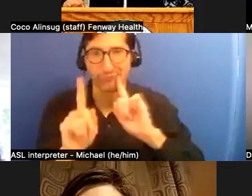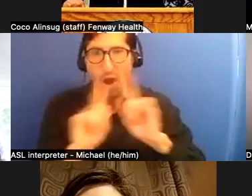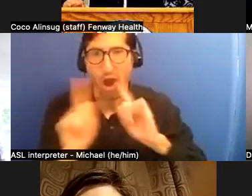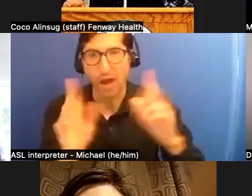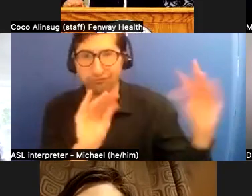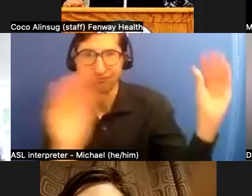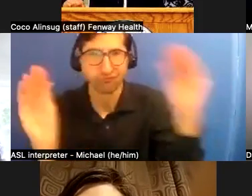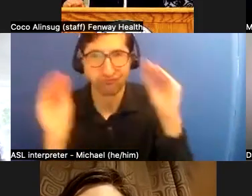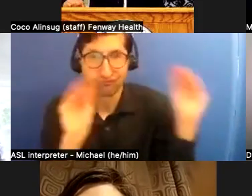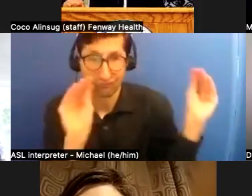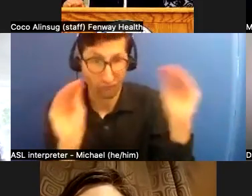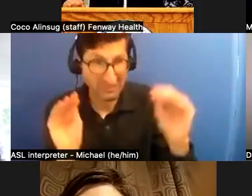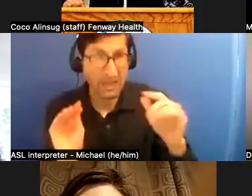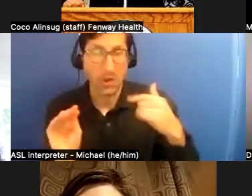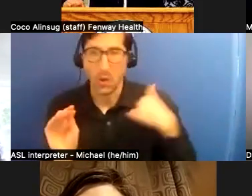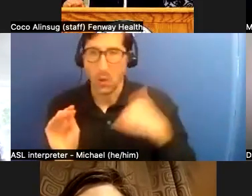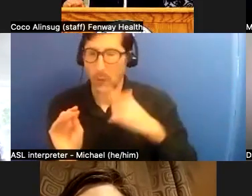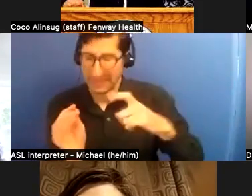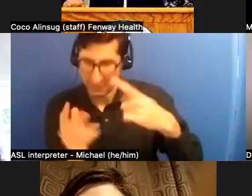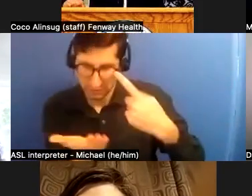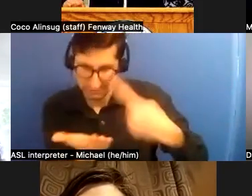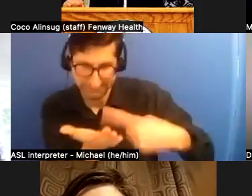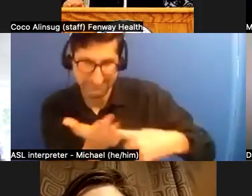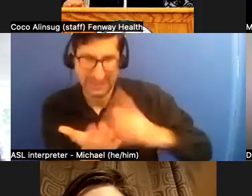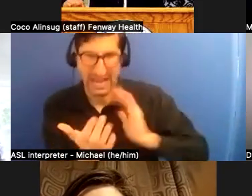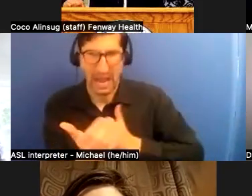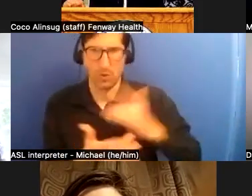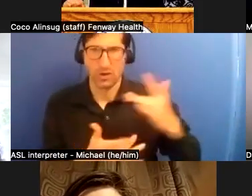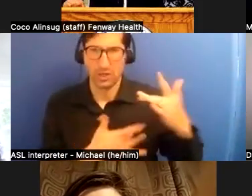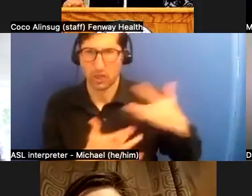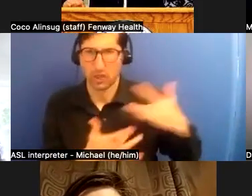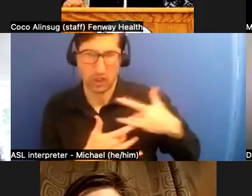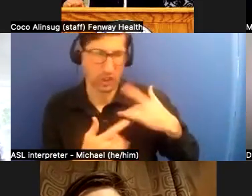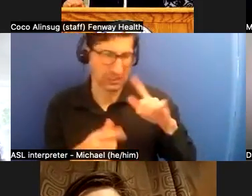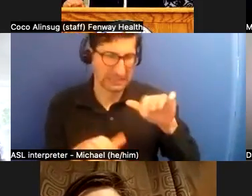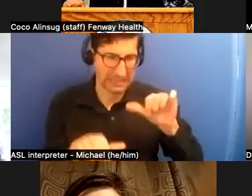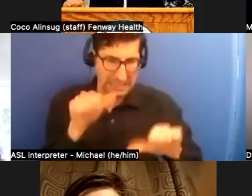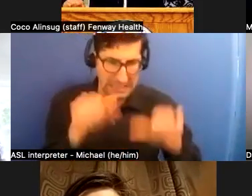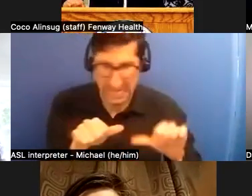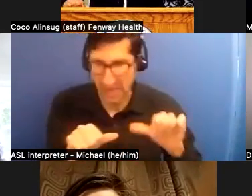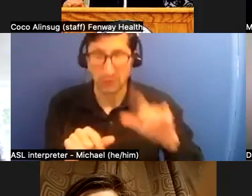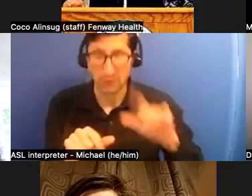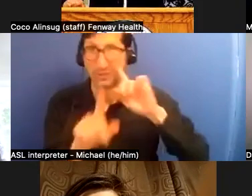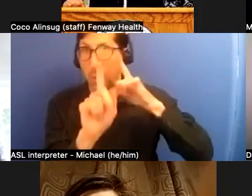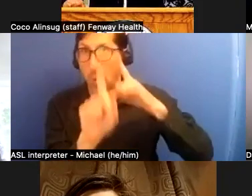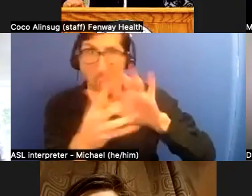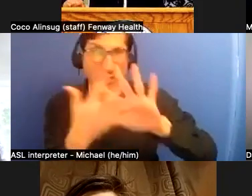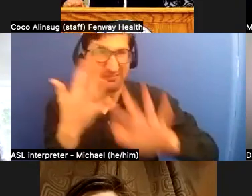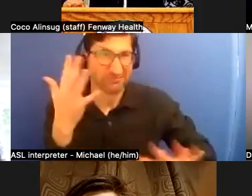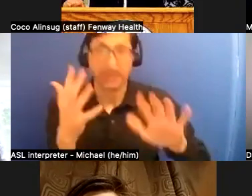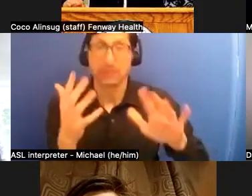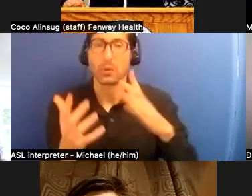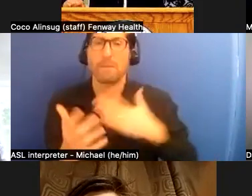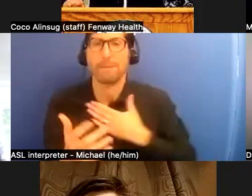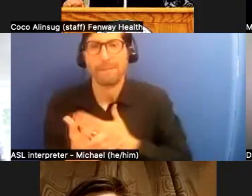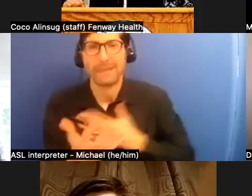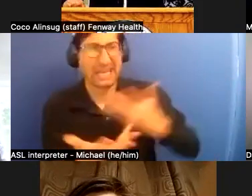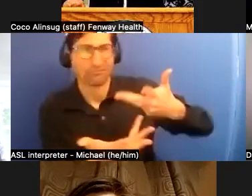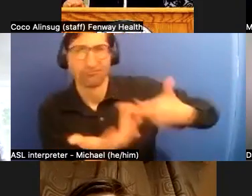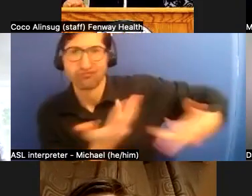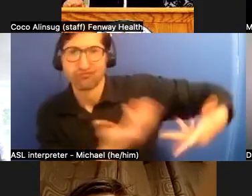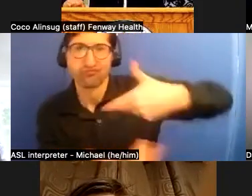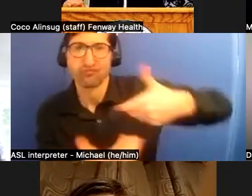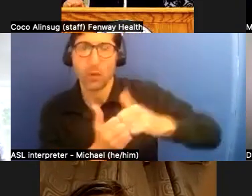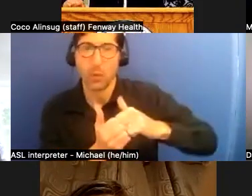concerns, and aspirations for what this can be to save lives and to address community concerns. So I just wanna invite you to engage with your neighbors and friends in the